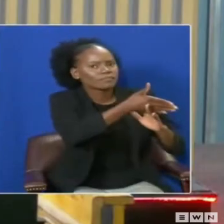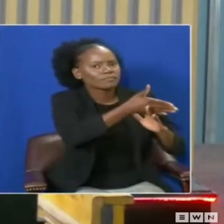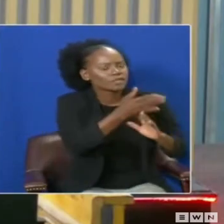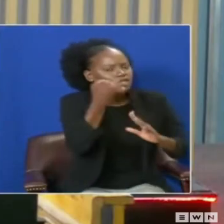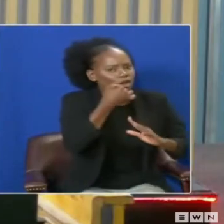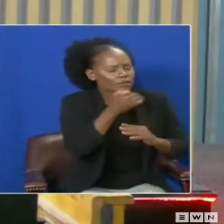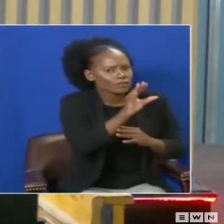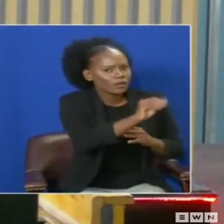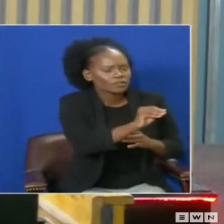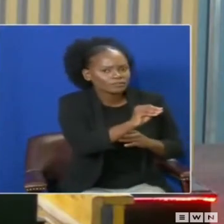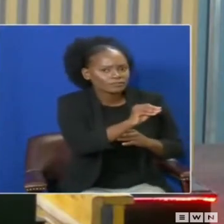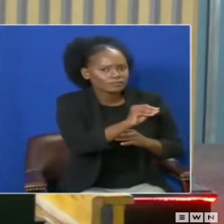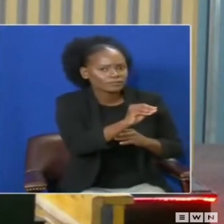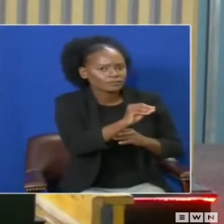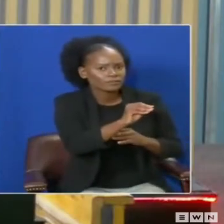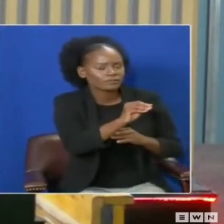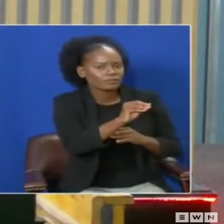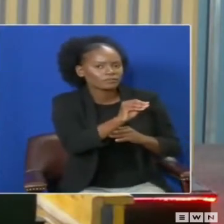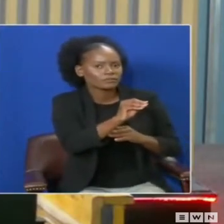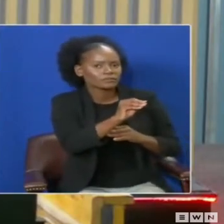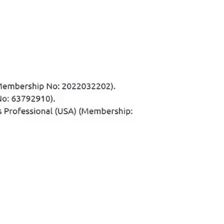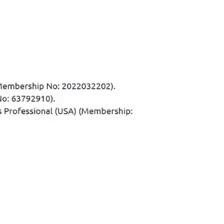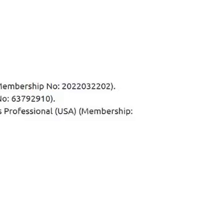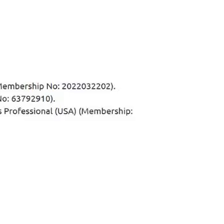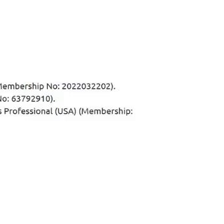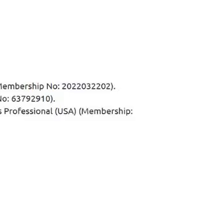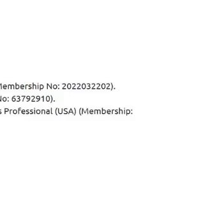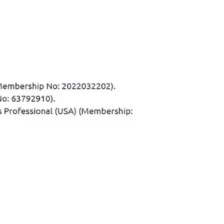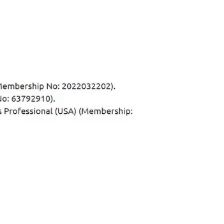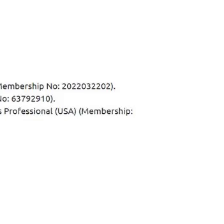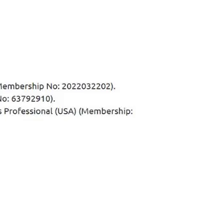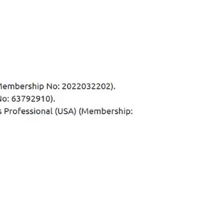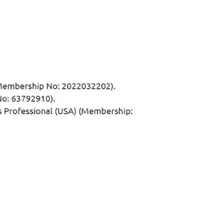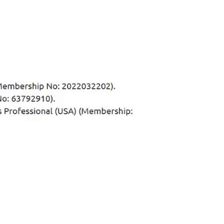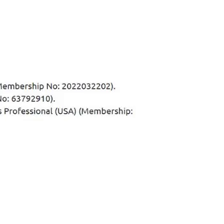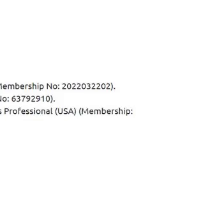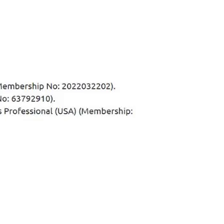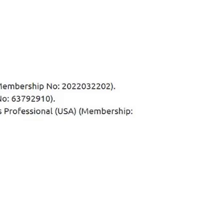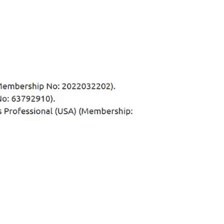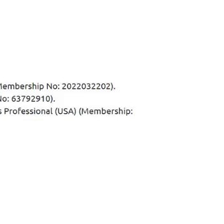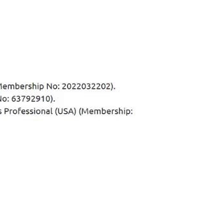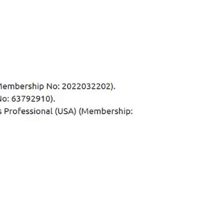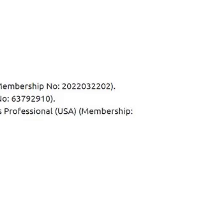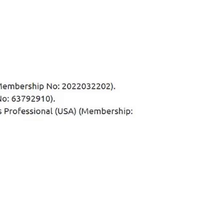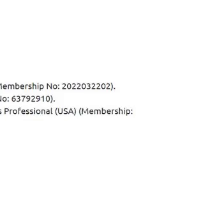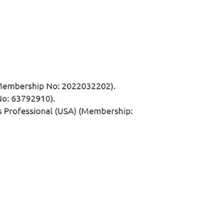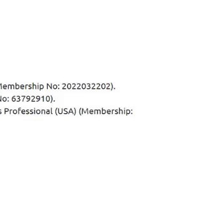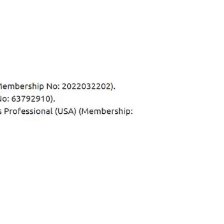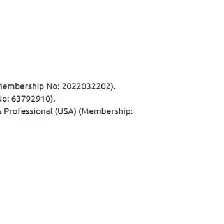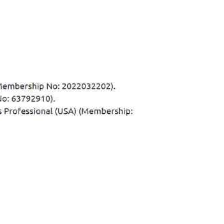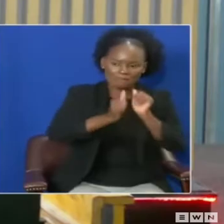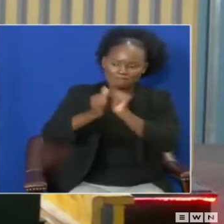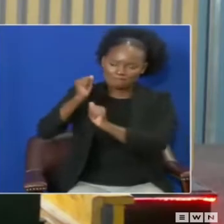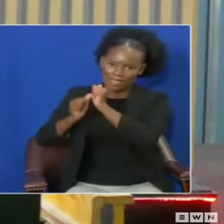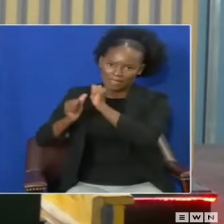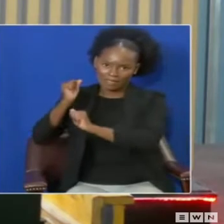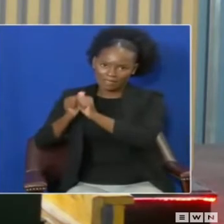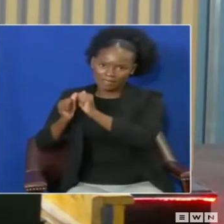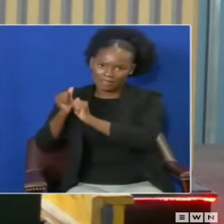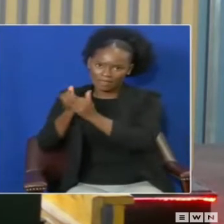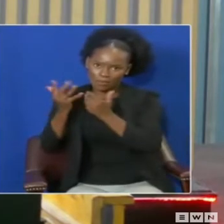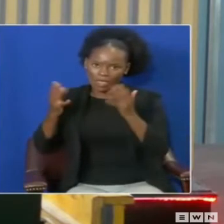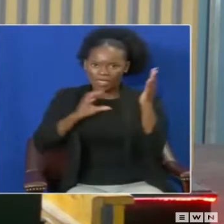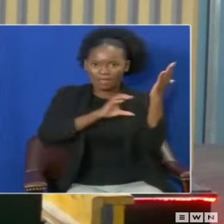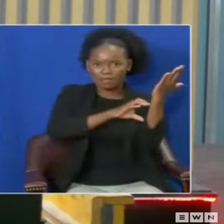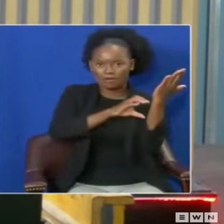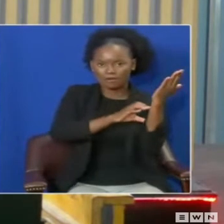to, so that I don't make mistakes later. And sorry, I'm going to take you back to paragraph